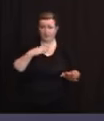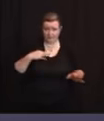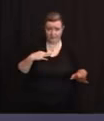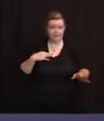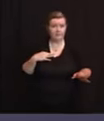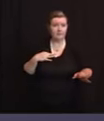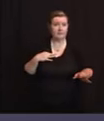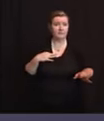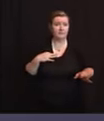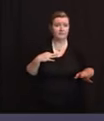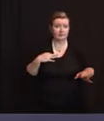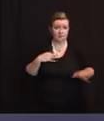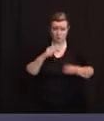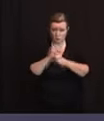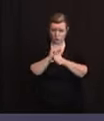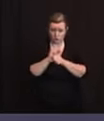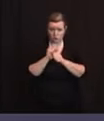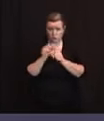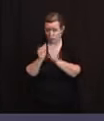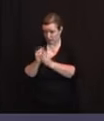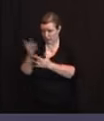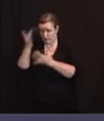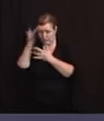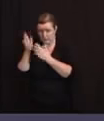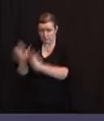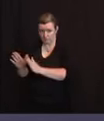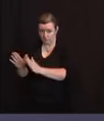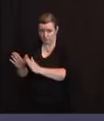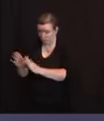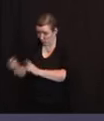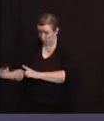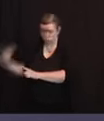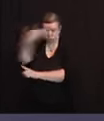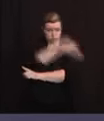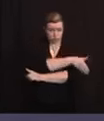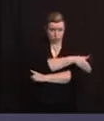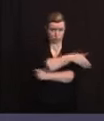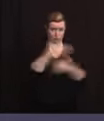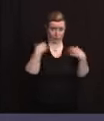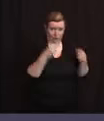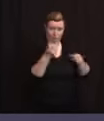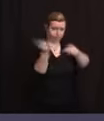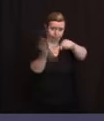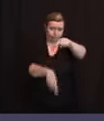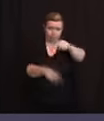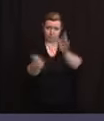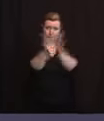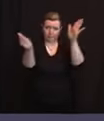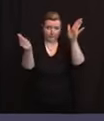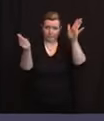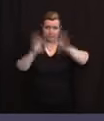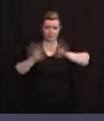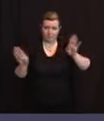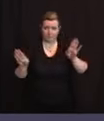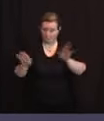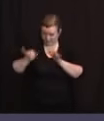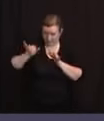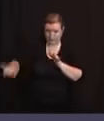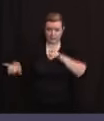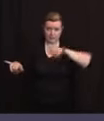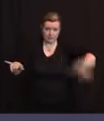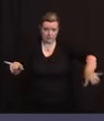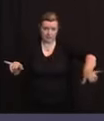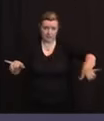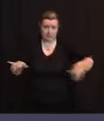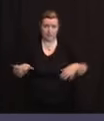crossing between populations, and Judy made that point as well. I think there's one other point that we haven't said lately,